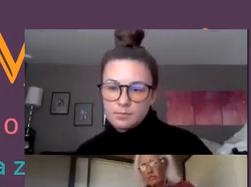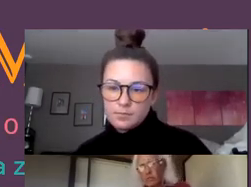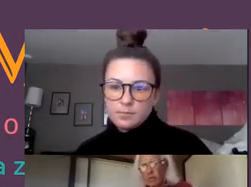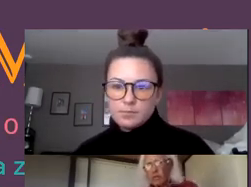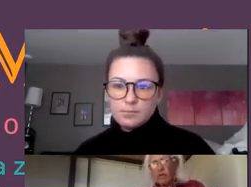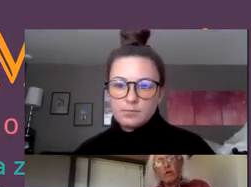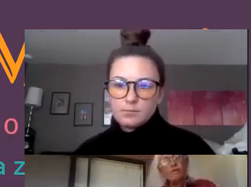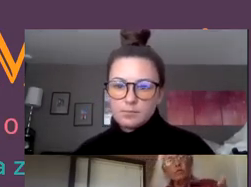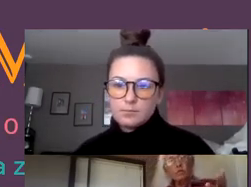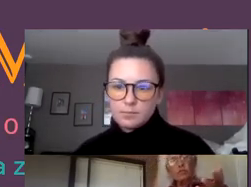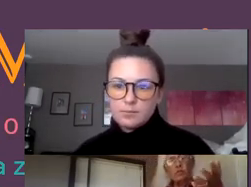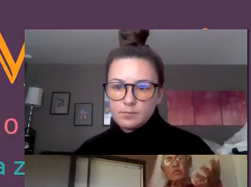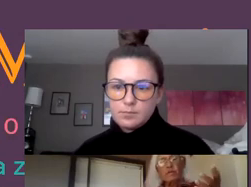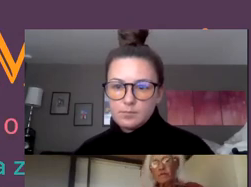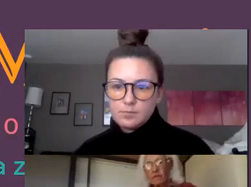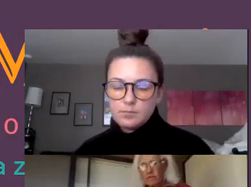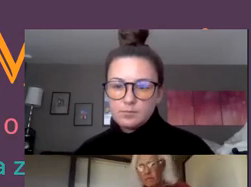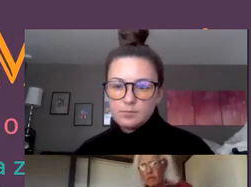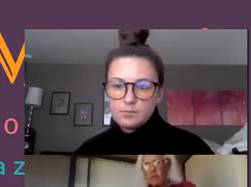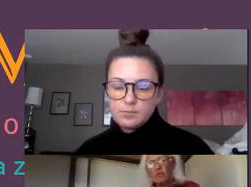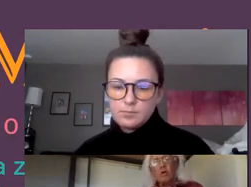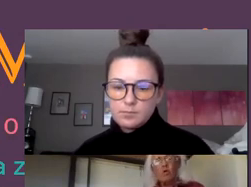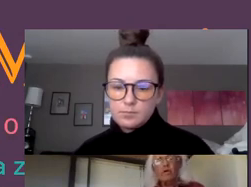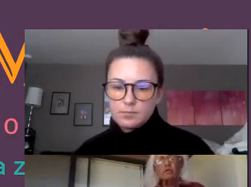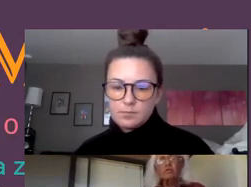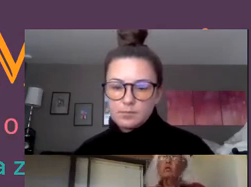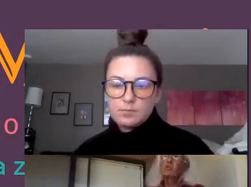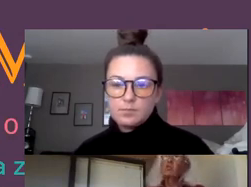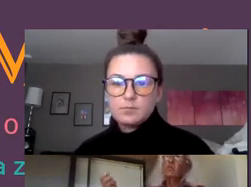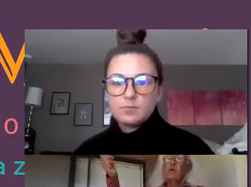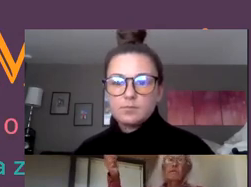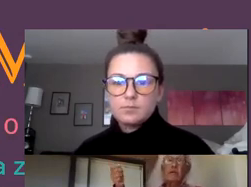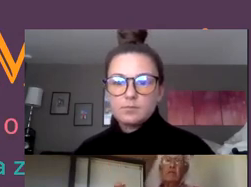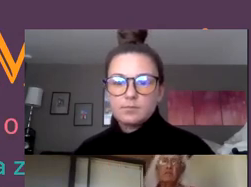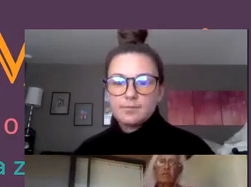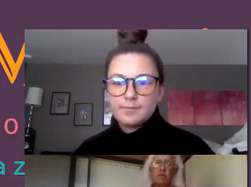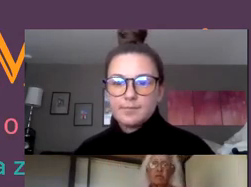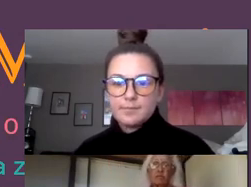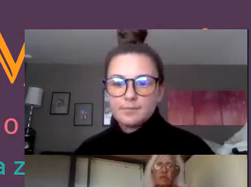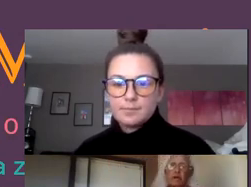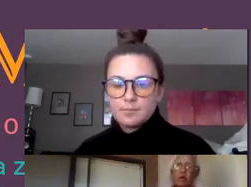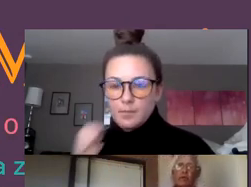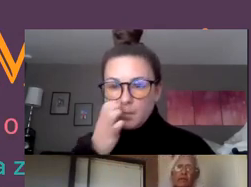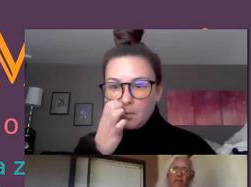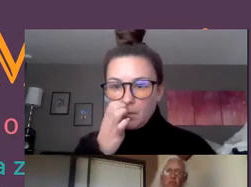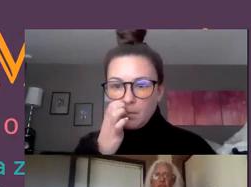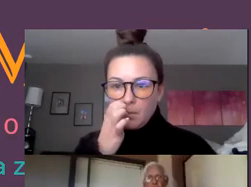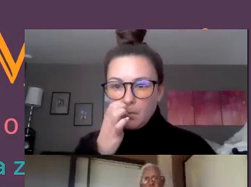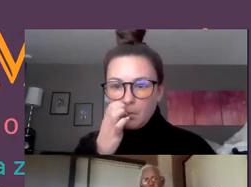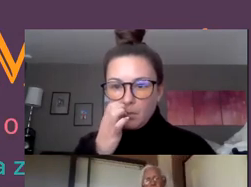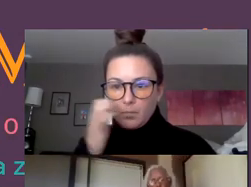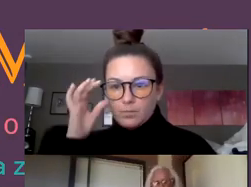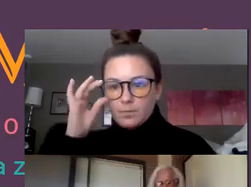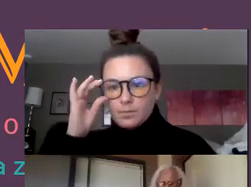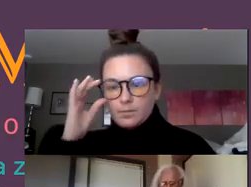leaders, and our future leaders. We pray for them. To our warriors and soldiers, we pray for them and send our prayers and hope that they get home safely